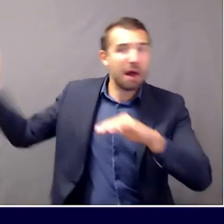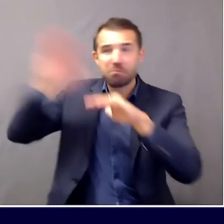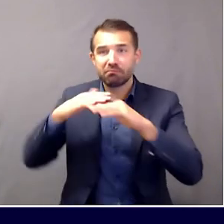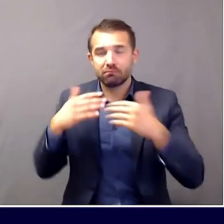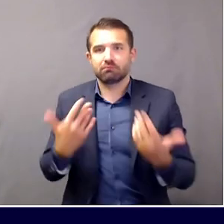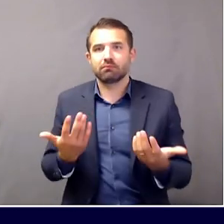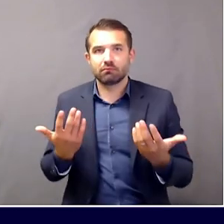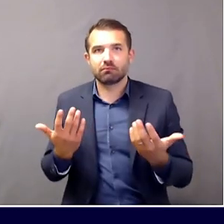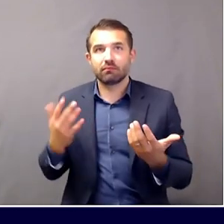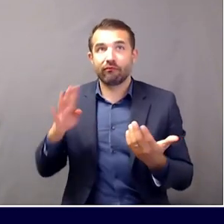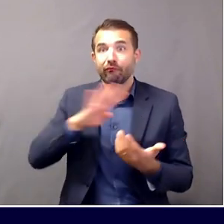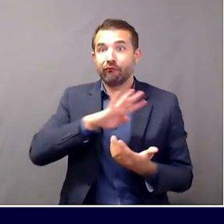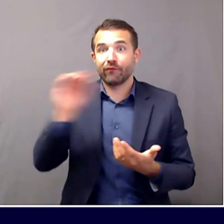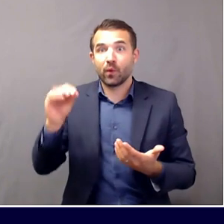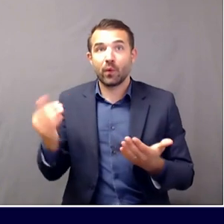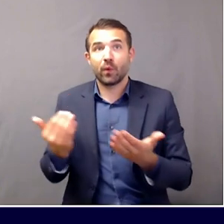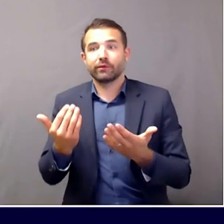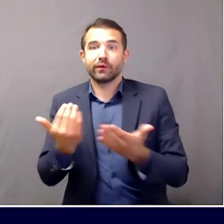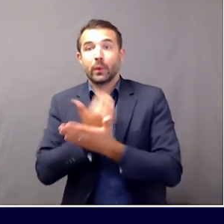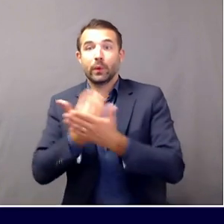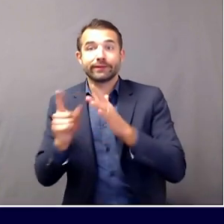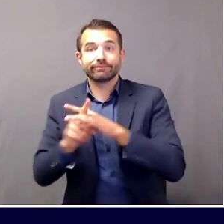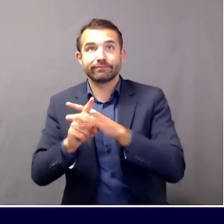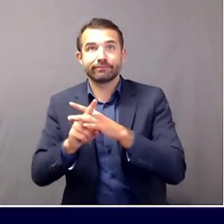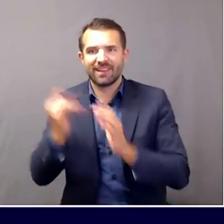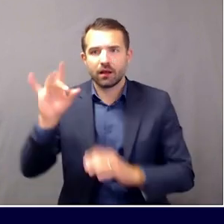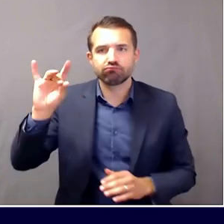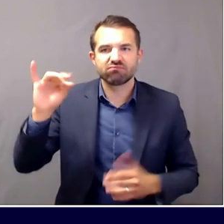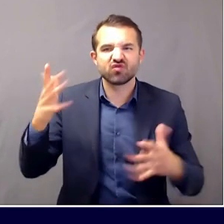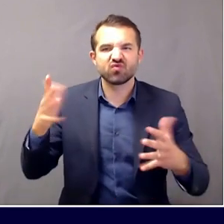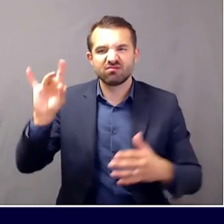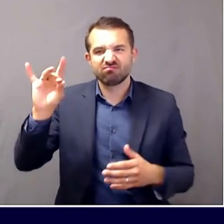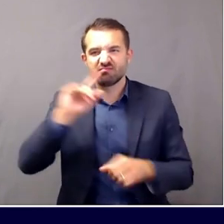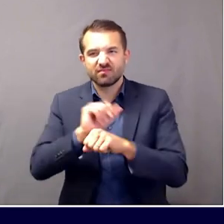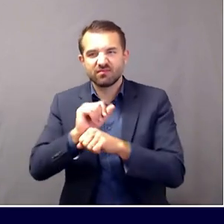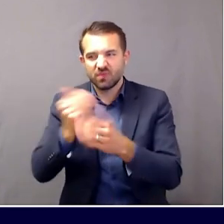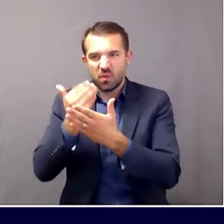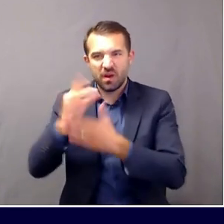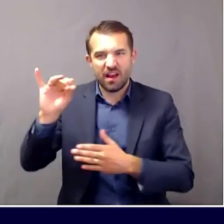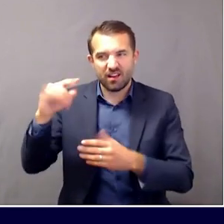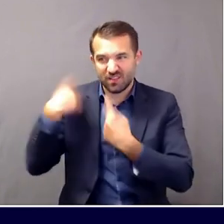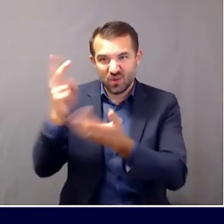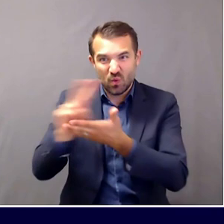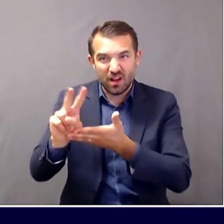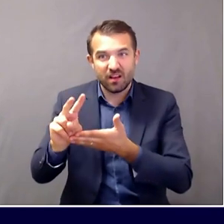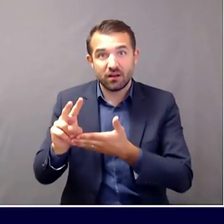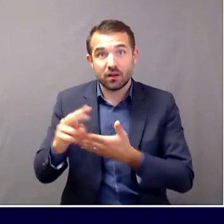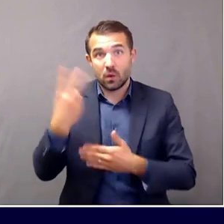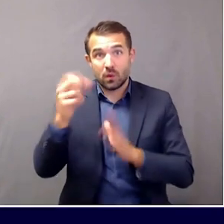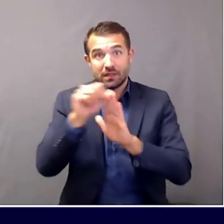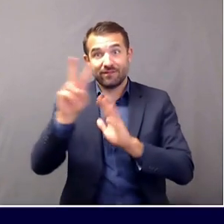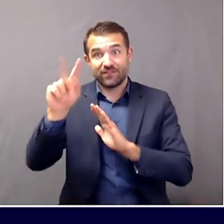cases a day to now roughly 80 cases per day. Vermont, too, has seen a slight increase,